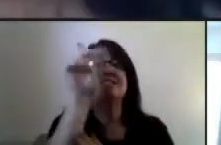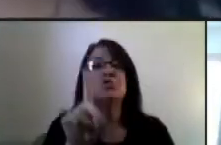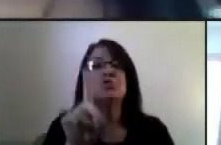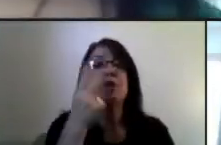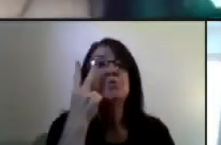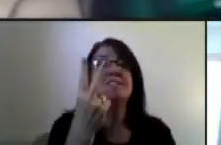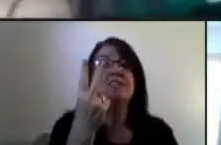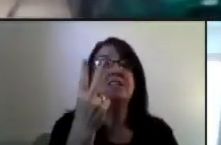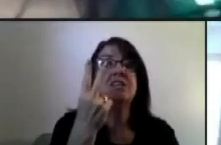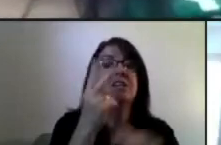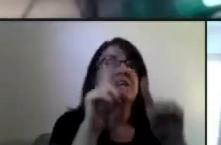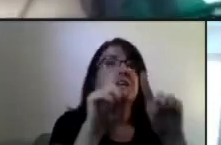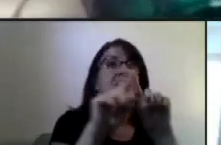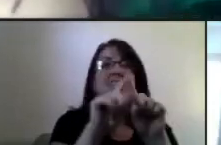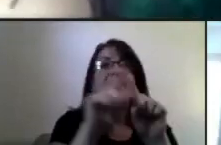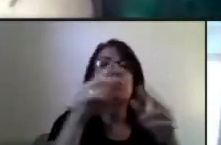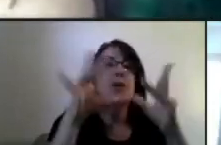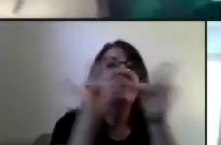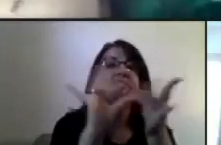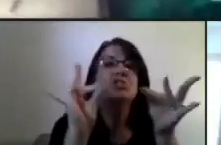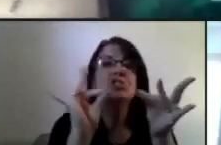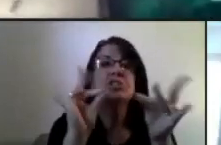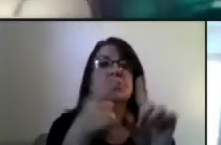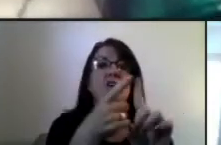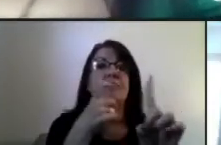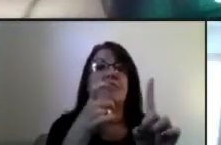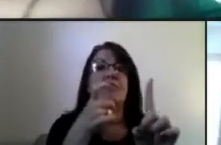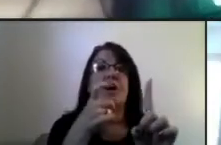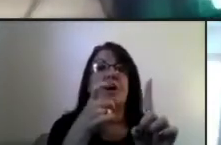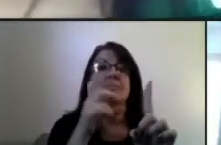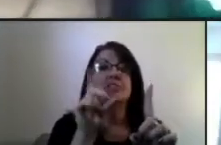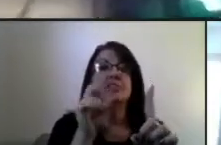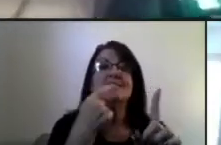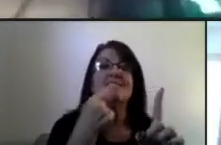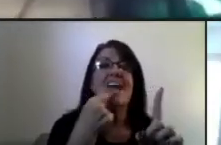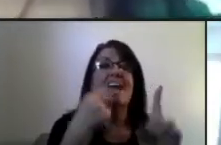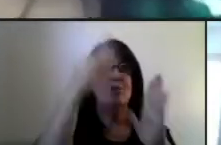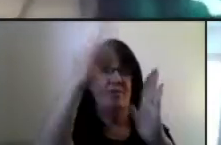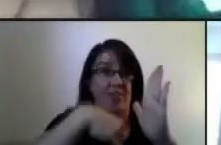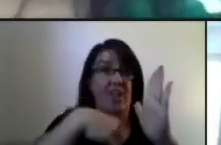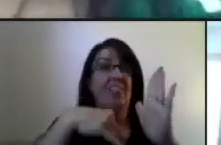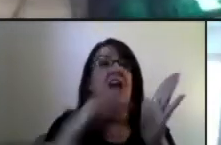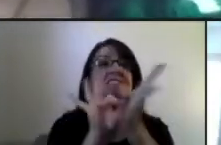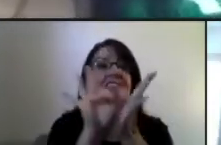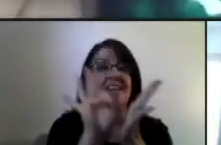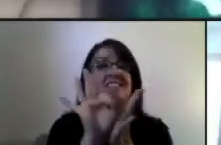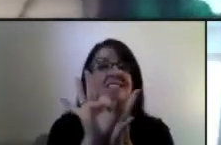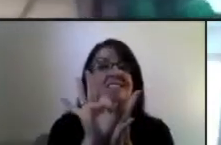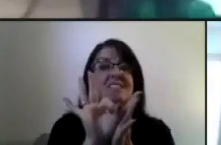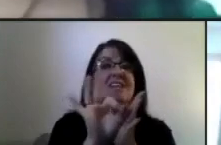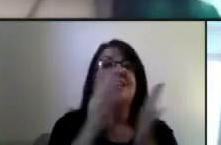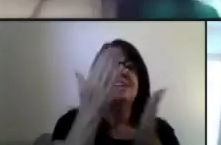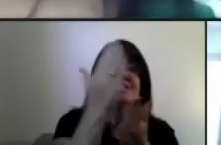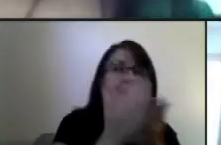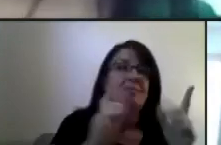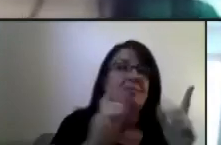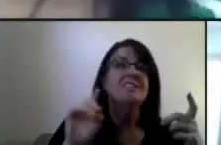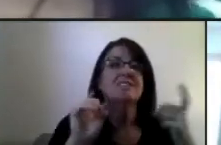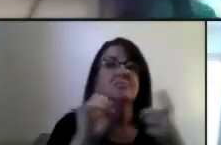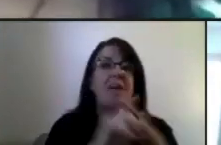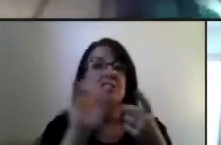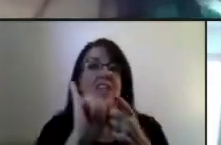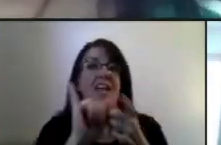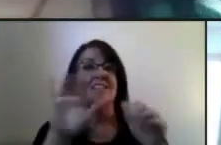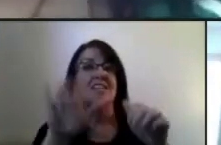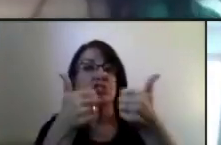seen certain messages from DHC saying to fill out the census, that the census is in Spanish and it's a challenge. So